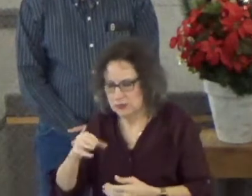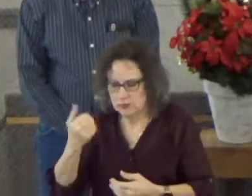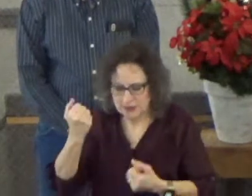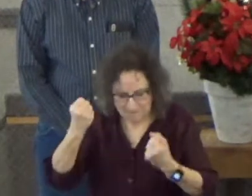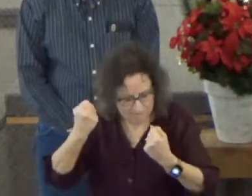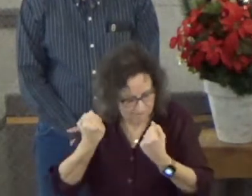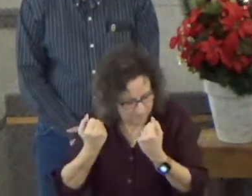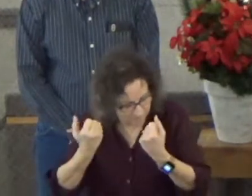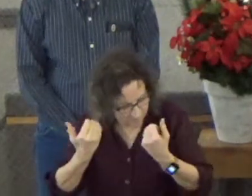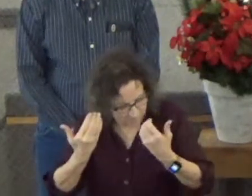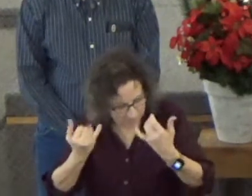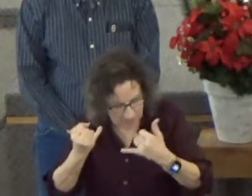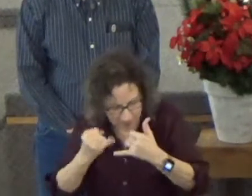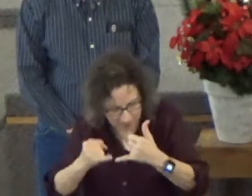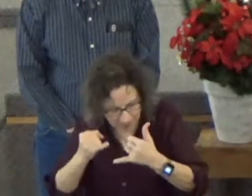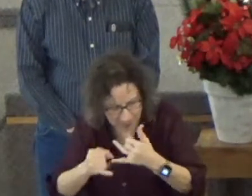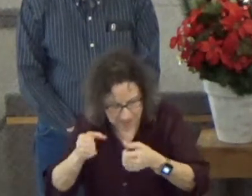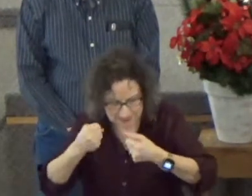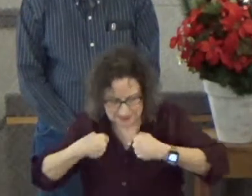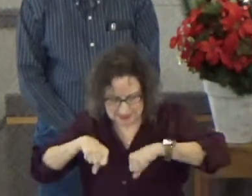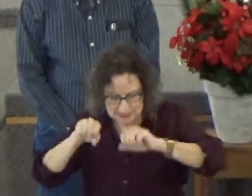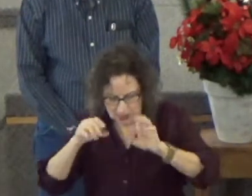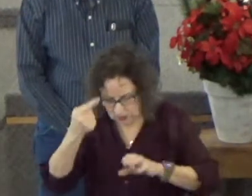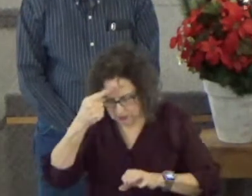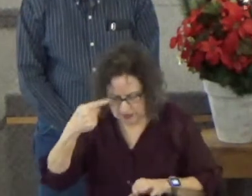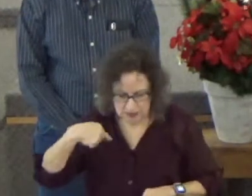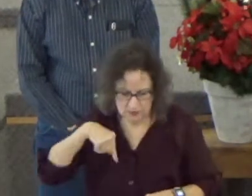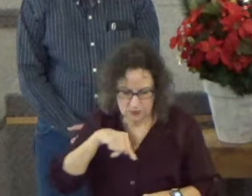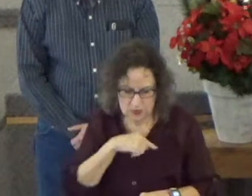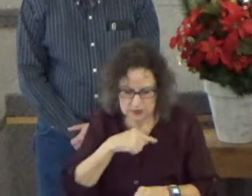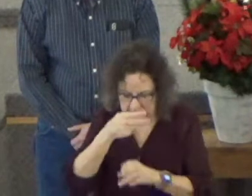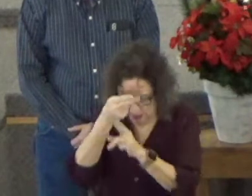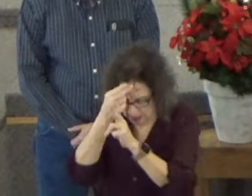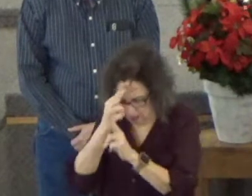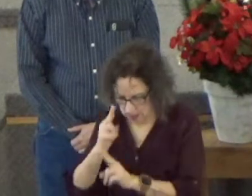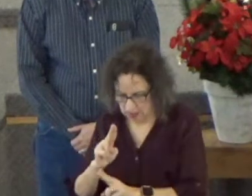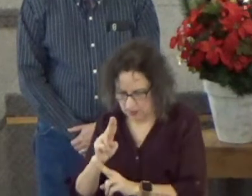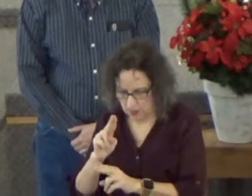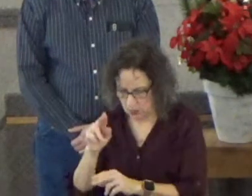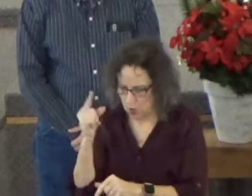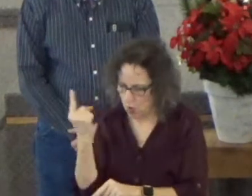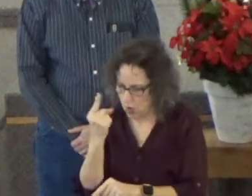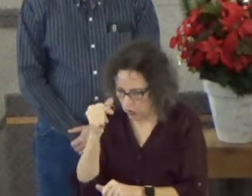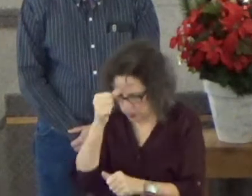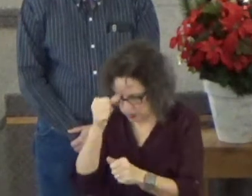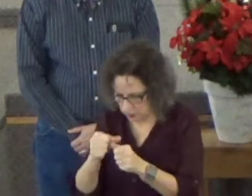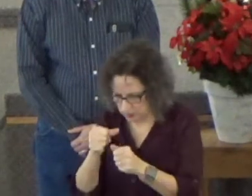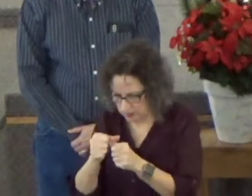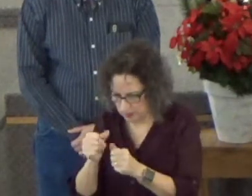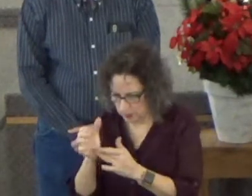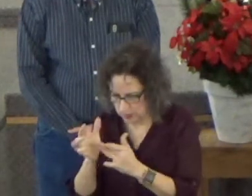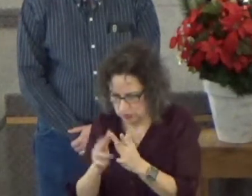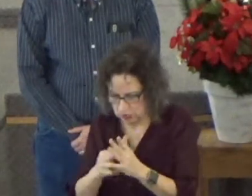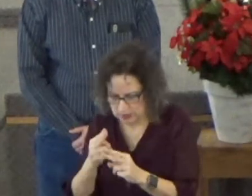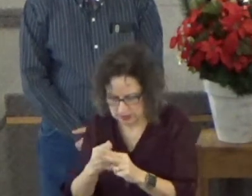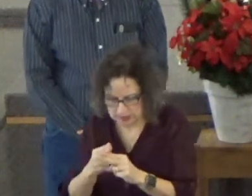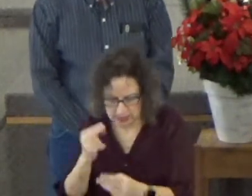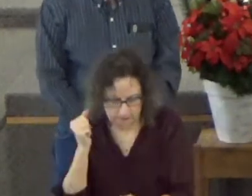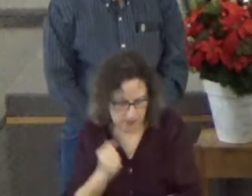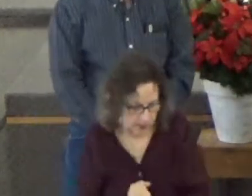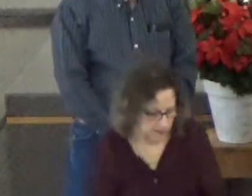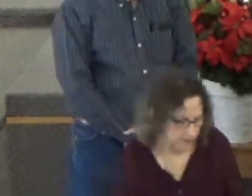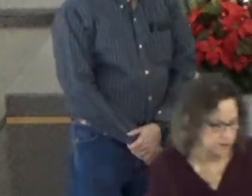us. Just help us to take this bread in a humble manner, always remembering him. Thank you for your son. In his name we pray. Amen.